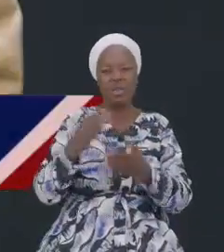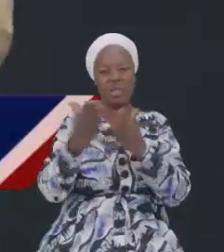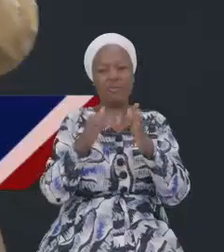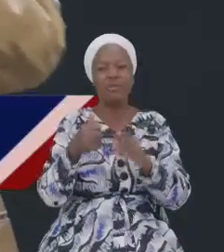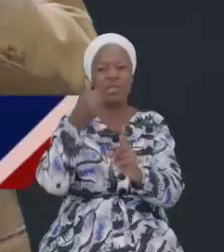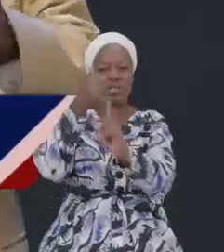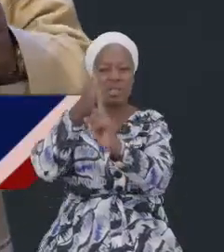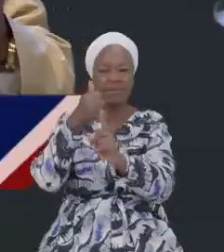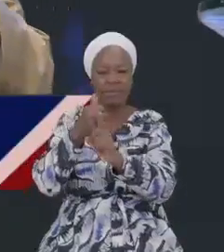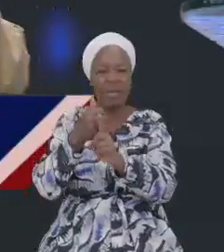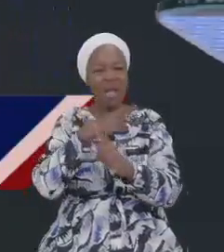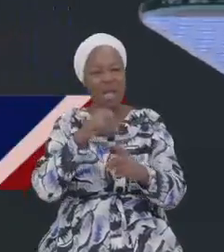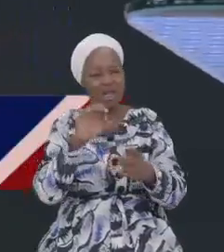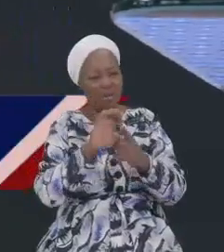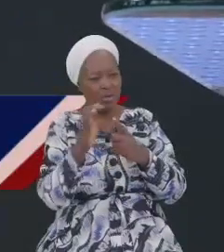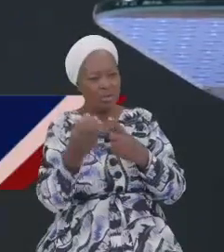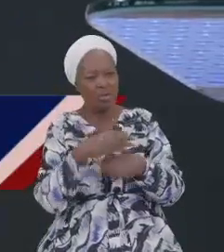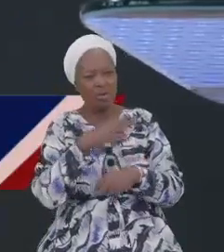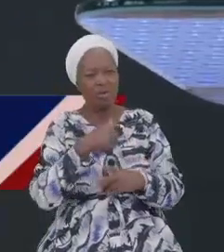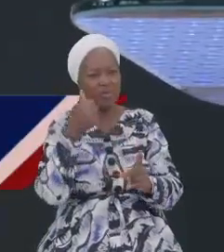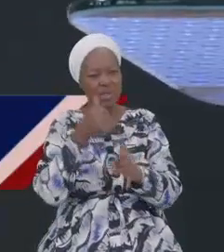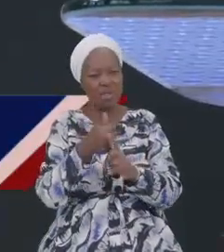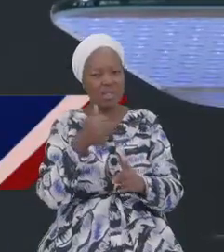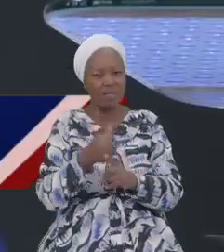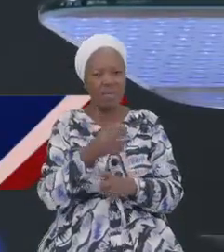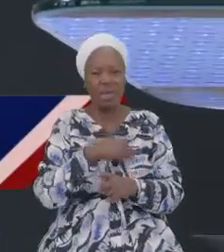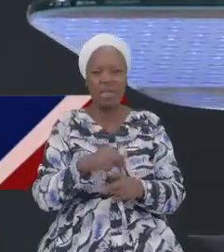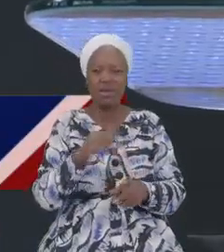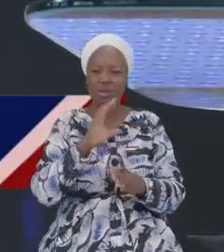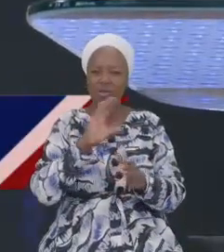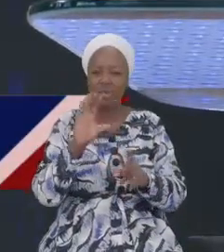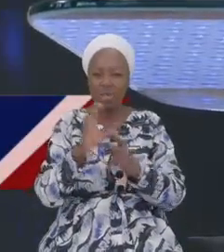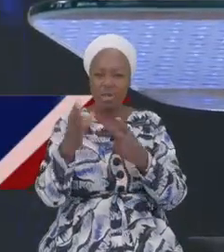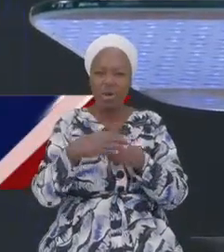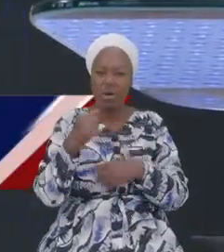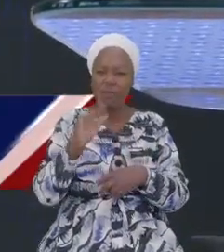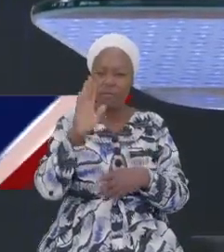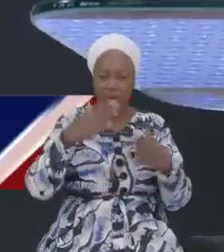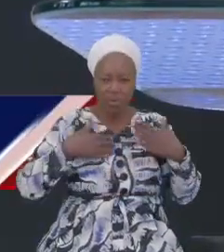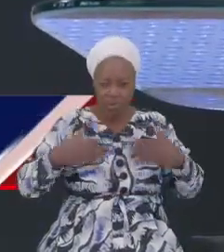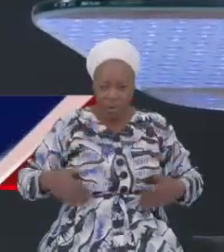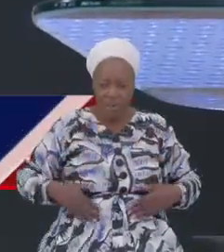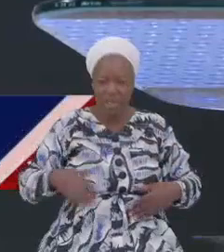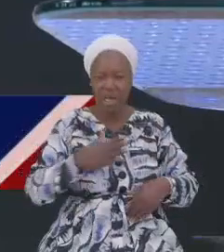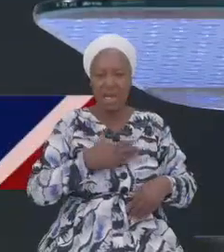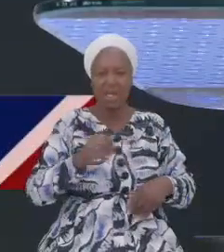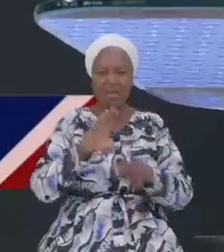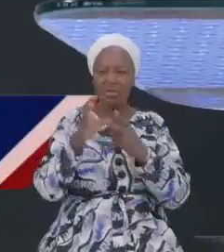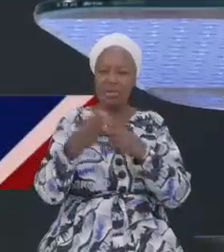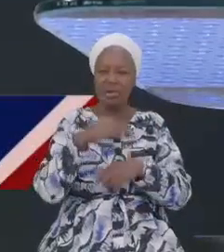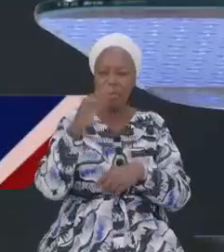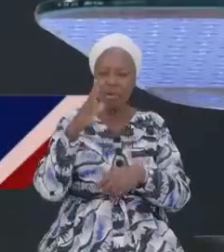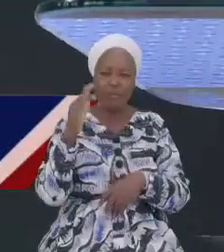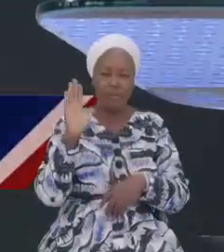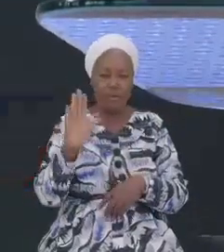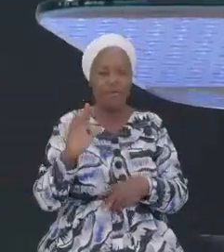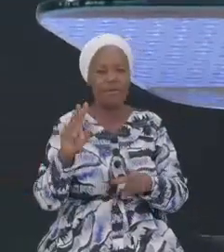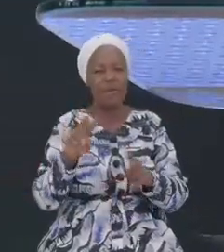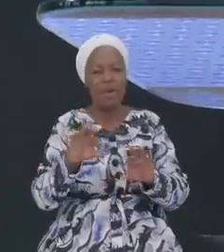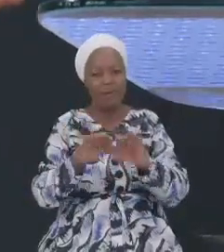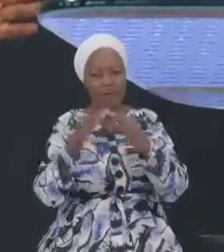self. And the condition of self, and the condition of your body, and the condition of your